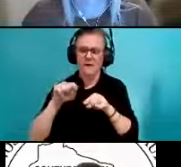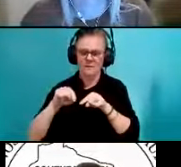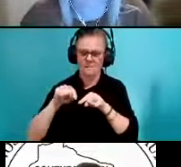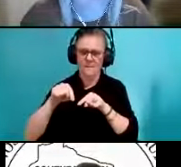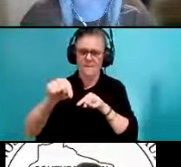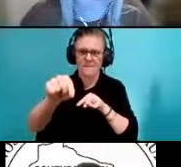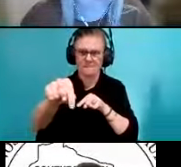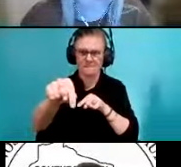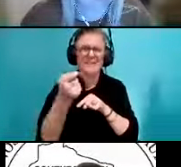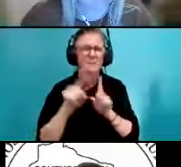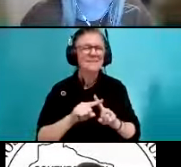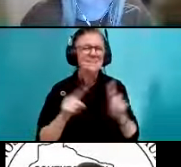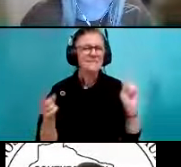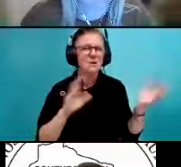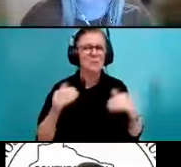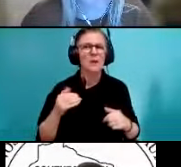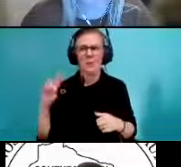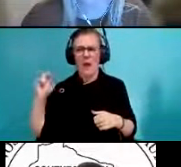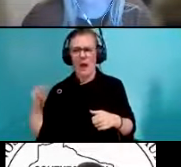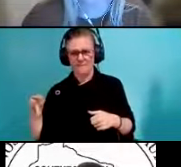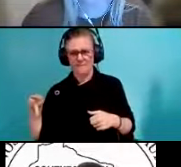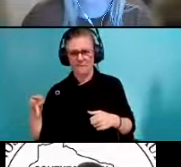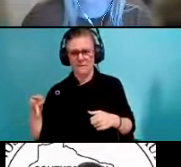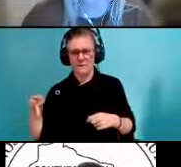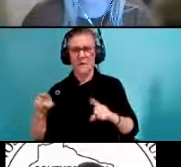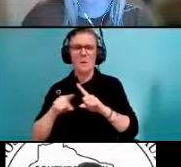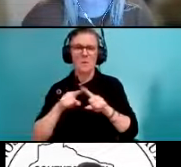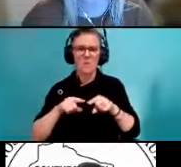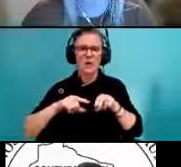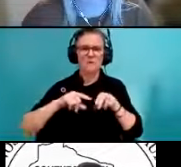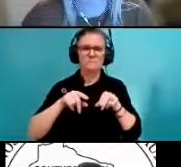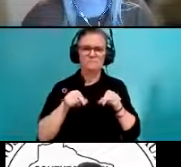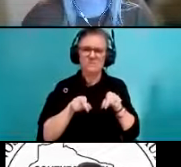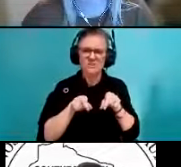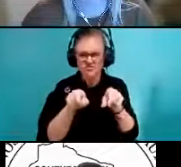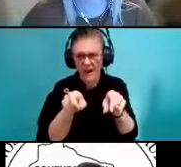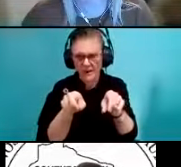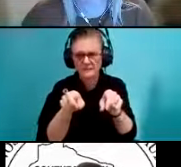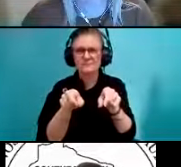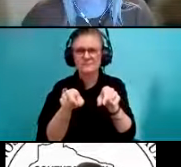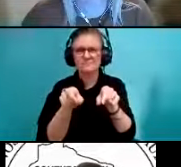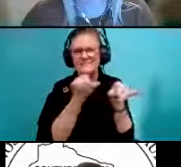it's a little bit different than the Milwaukee hot, but the tracks and the vehicle are similar.